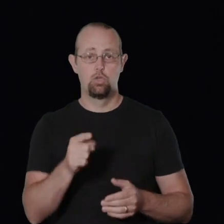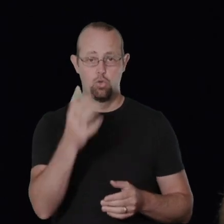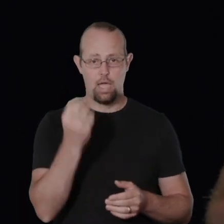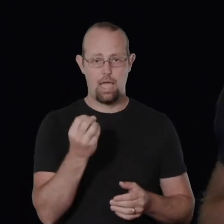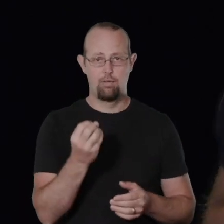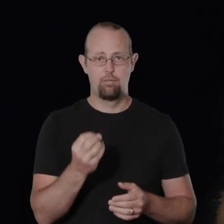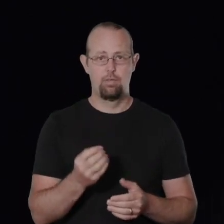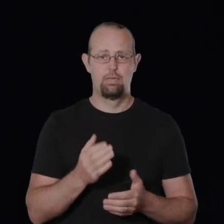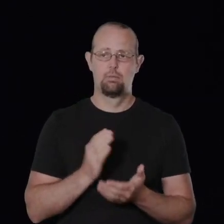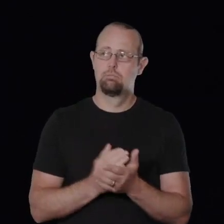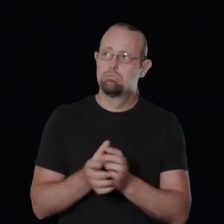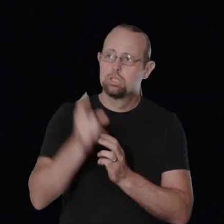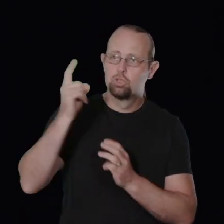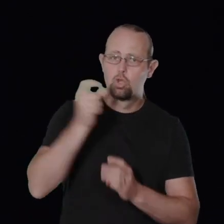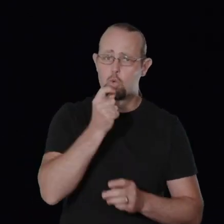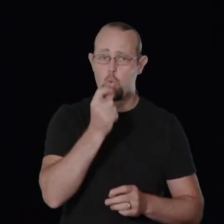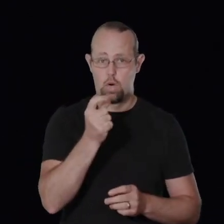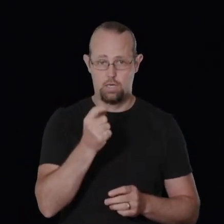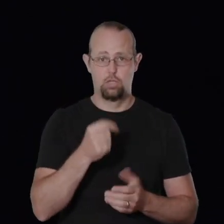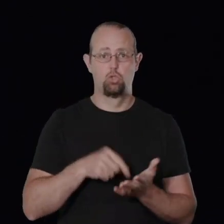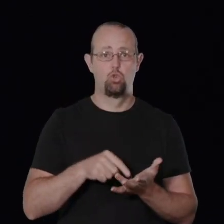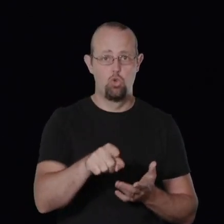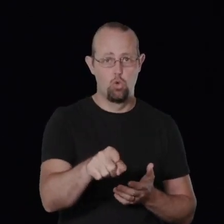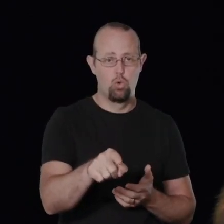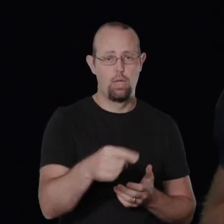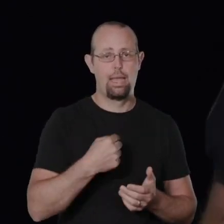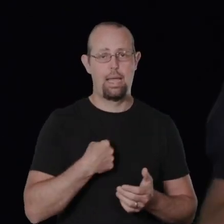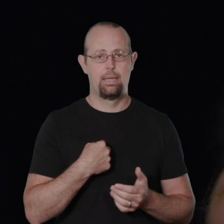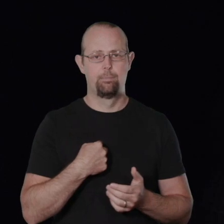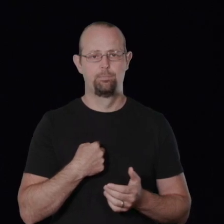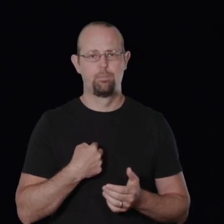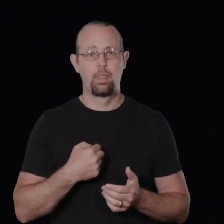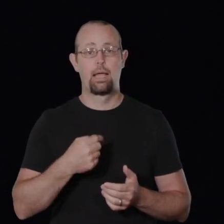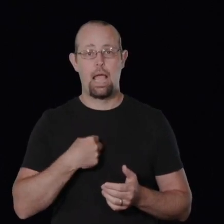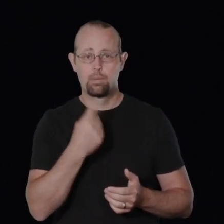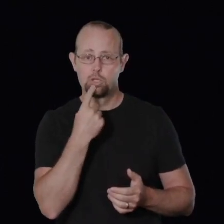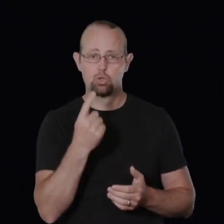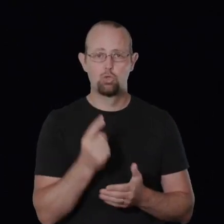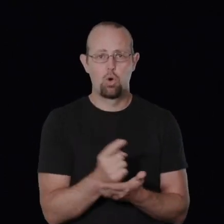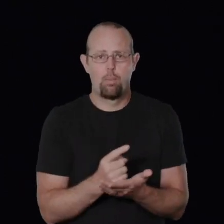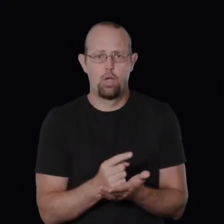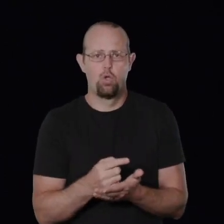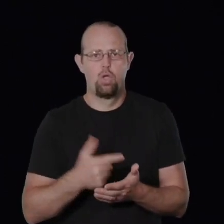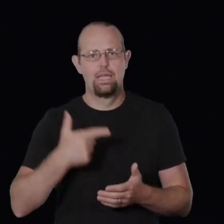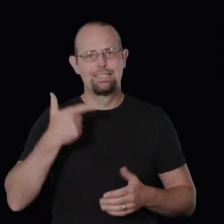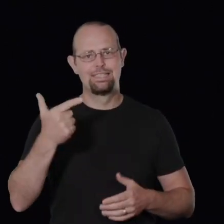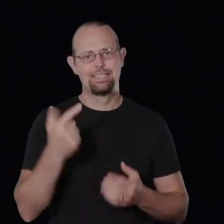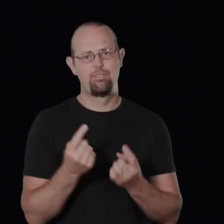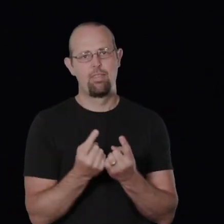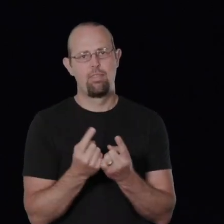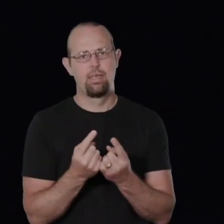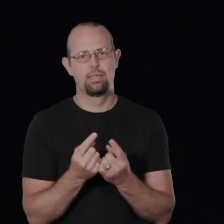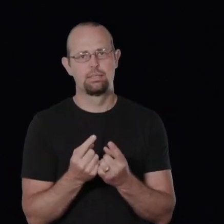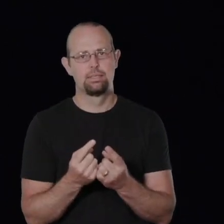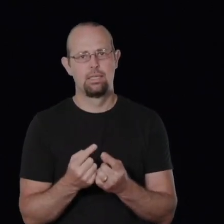I. And I'm going to talk to you today for the rest of our time together about seven things I discovered in those early